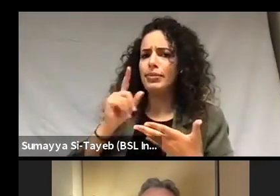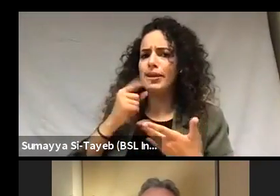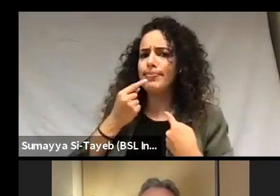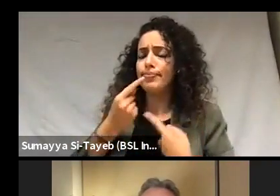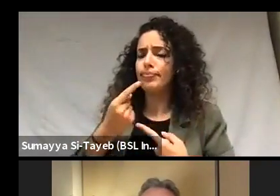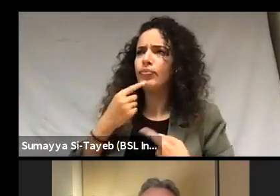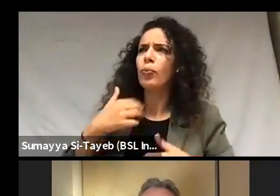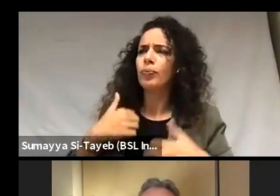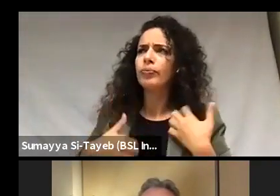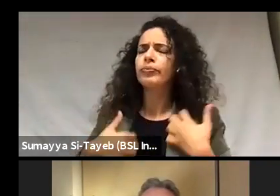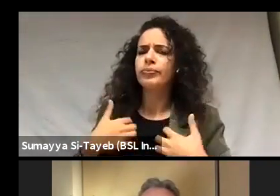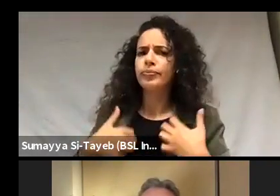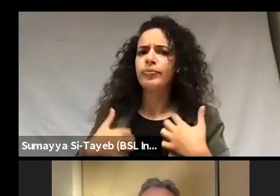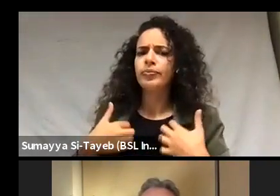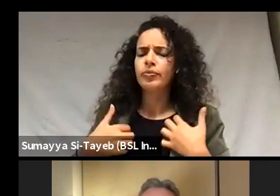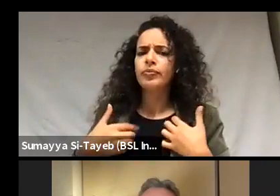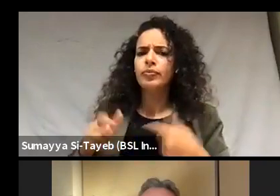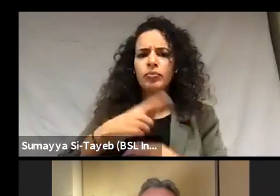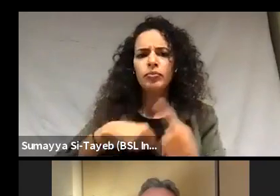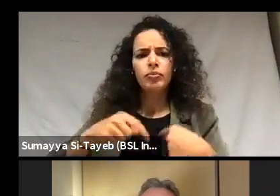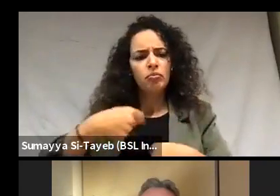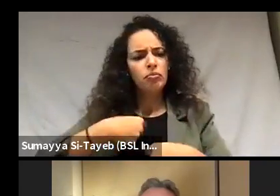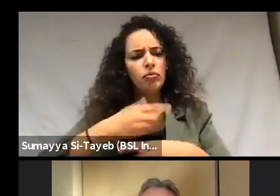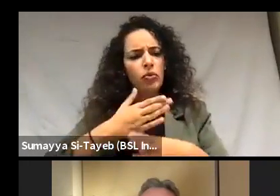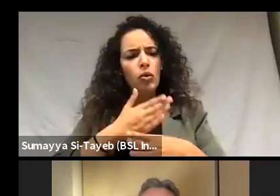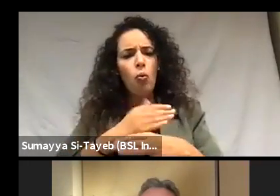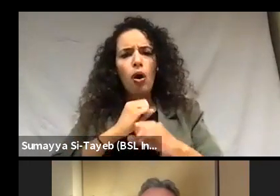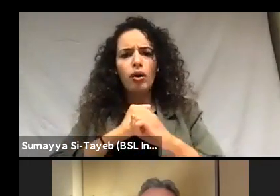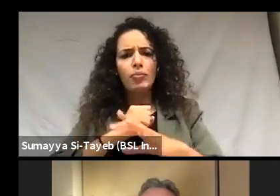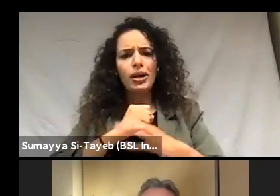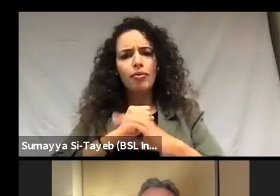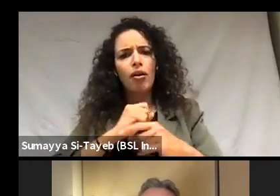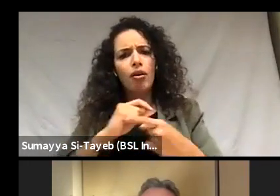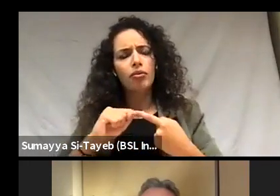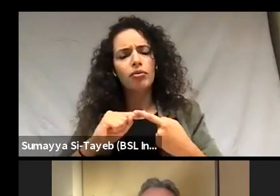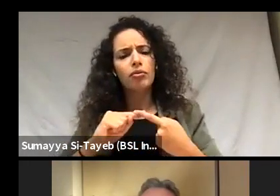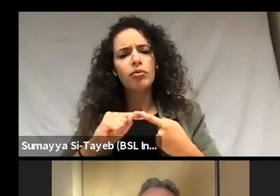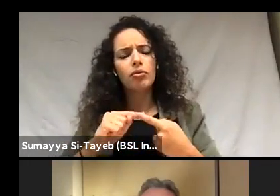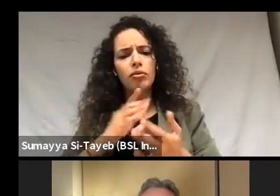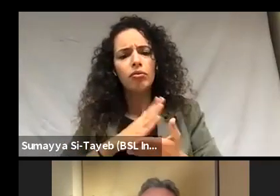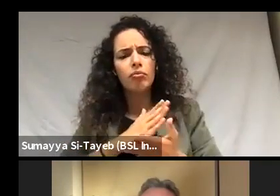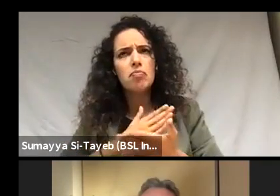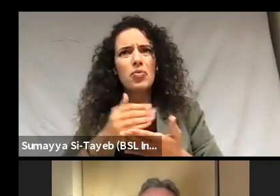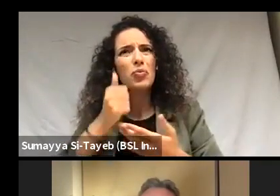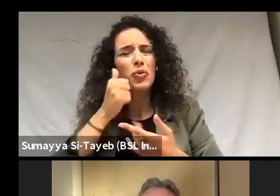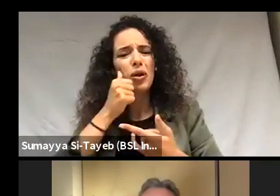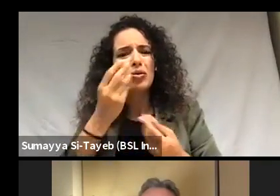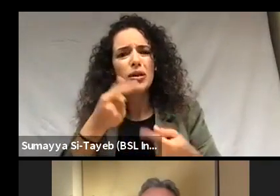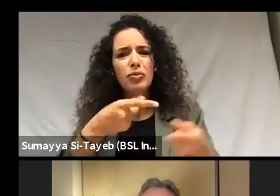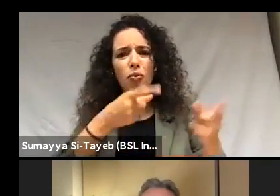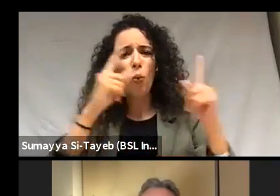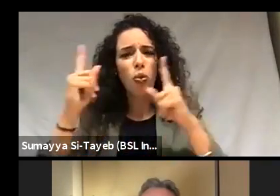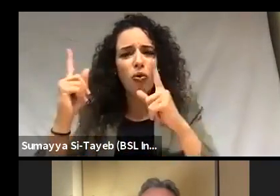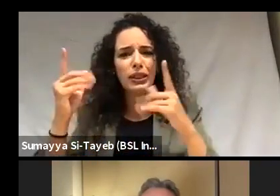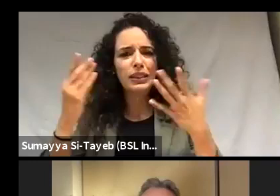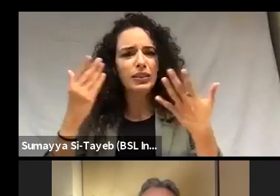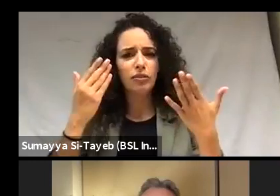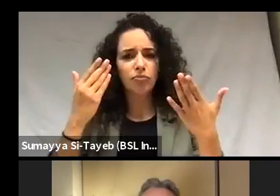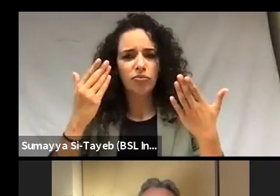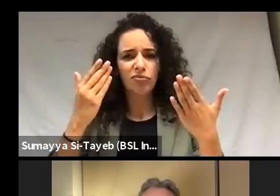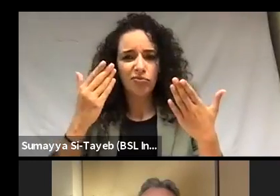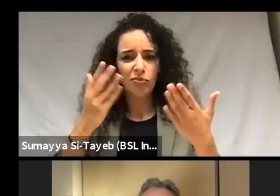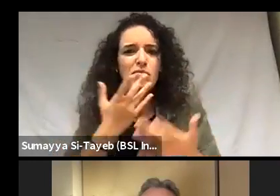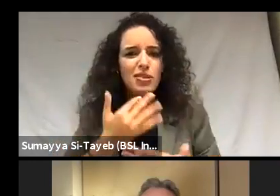all of us who work in the media are pretty clear that the authorities very often don't get it right, or actually don't want to get it right.